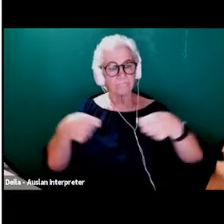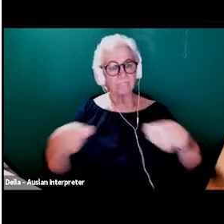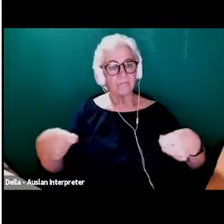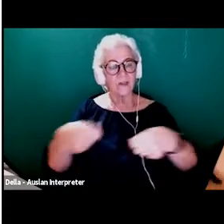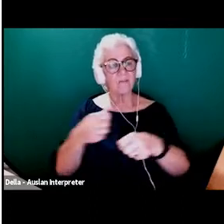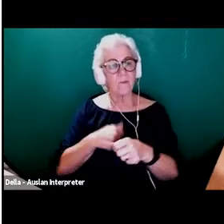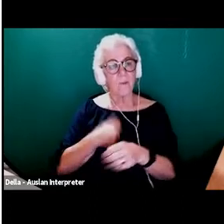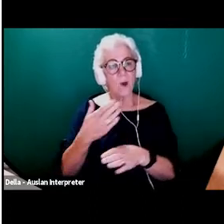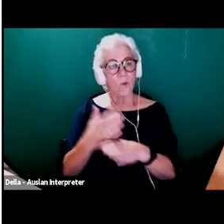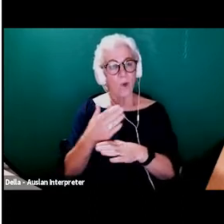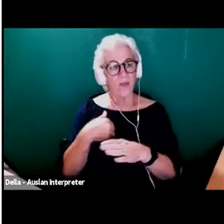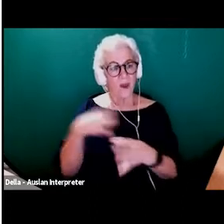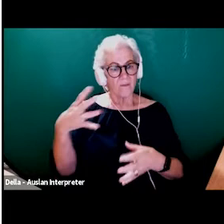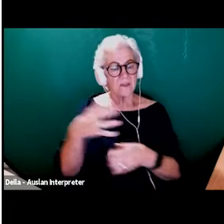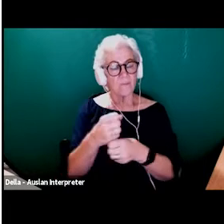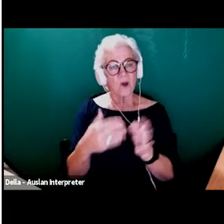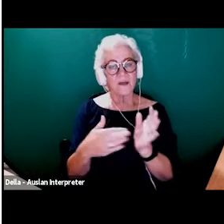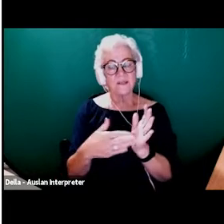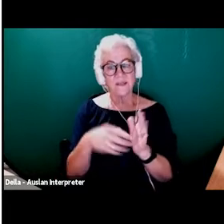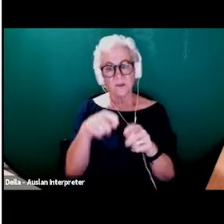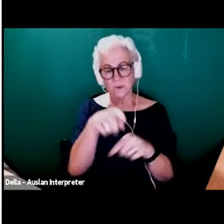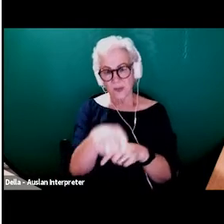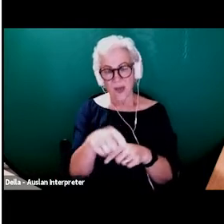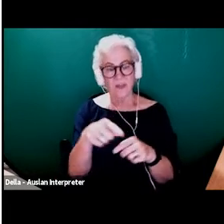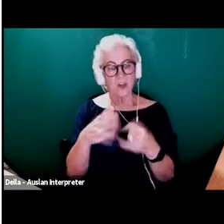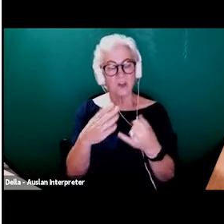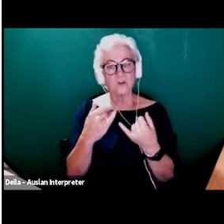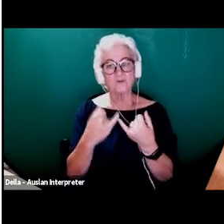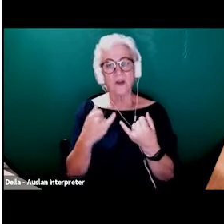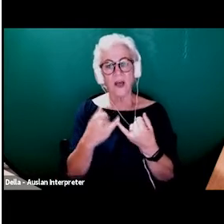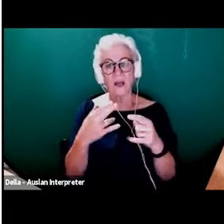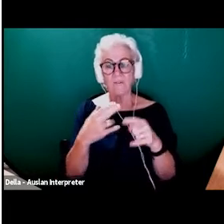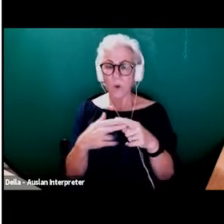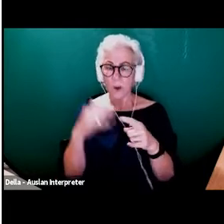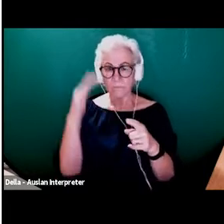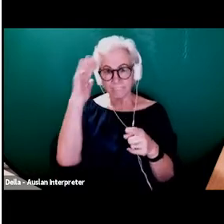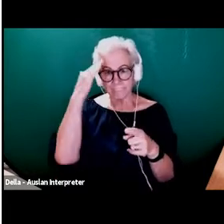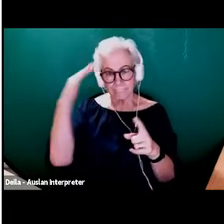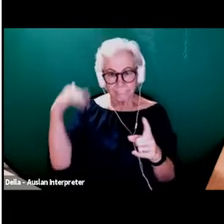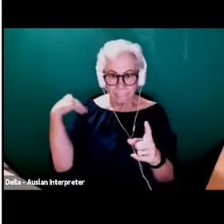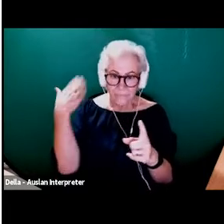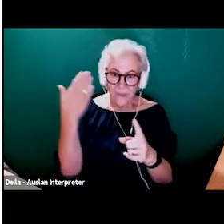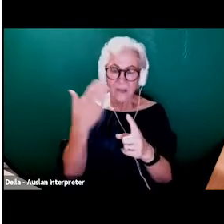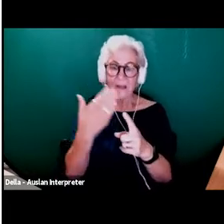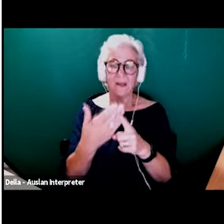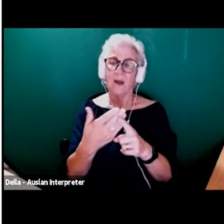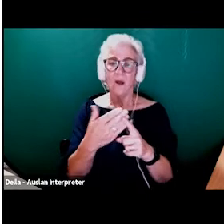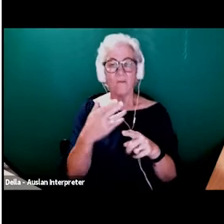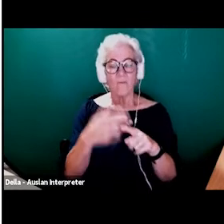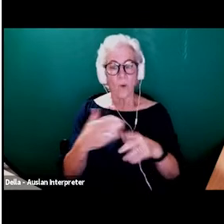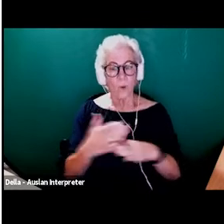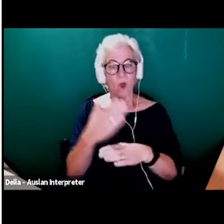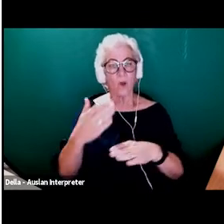here. And this has really been, the product of decades of work. Very importantly, I'd like